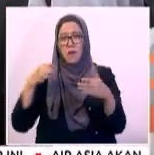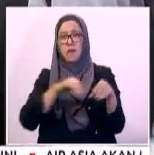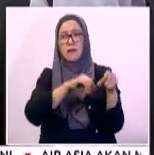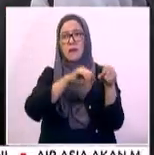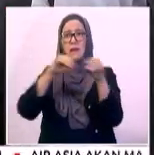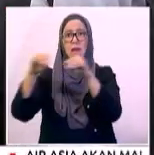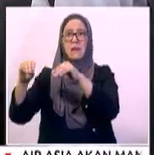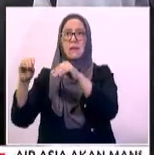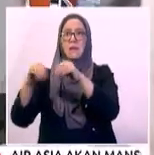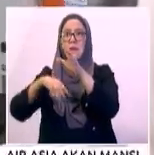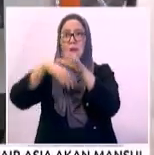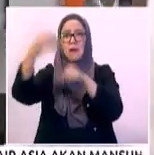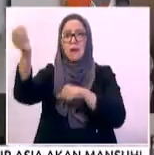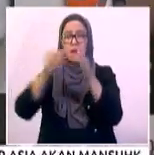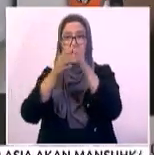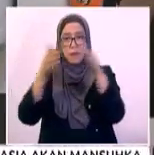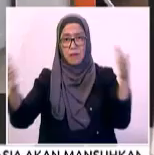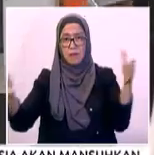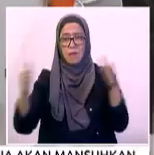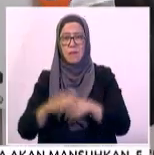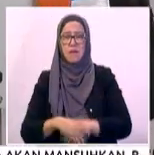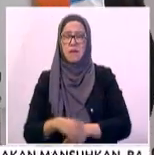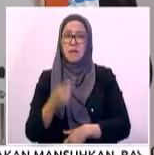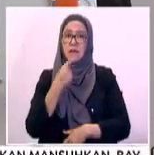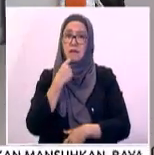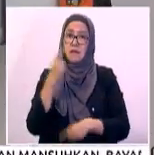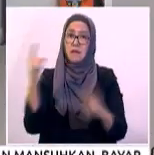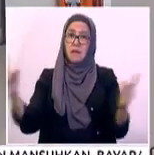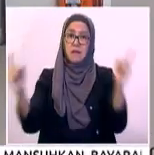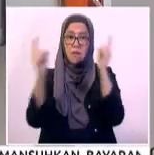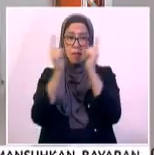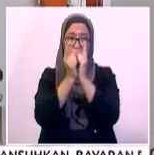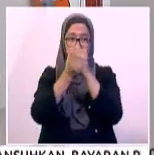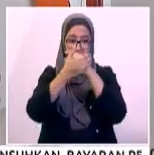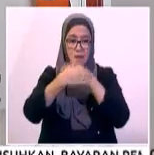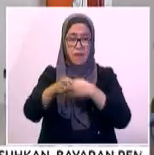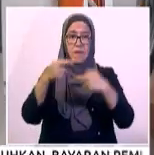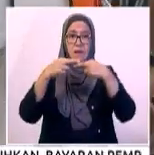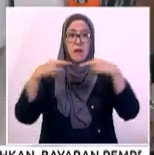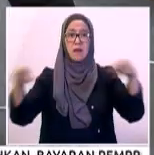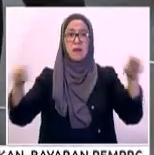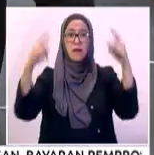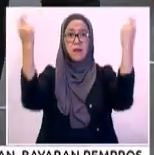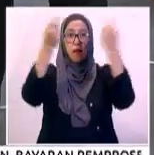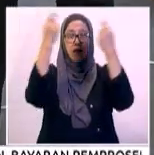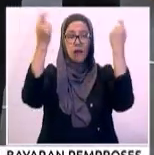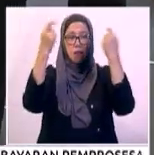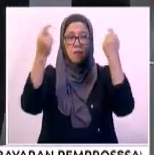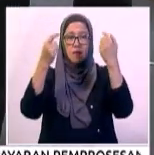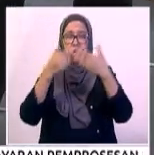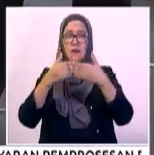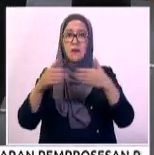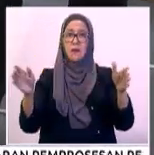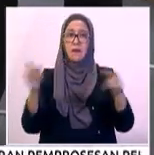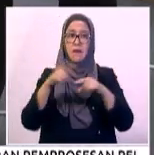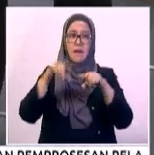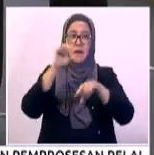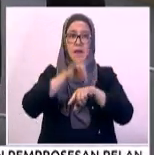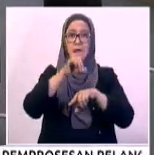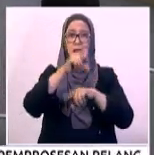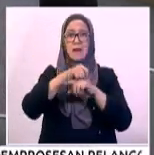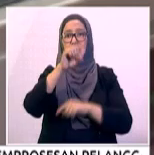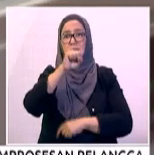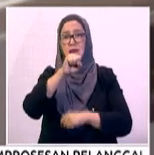besar-besaran. Beliau ditemui pemberita selepas merasmikan Majlis Pembukaan Robotex dan Logisware 2019 di Setia Alam, Shah